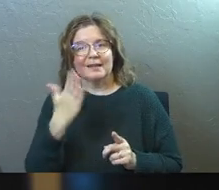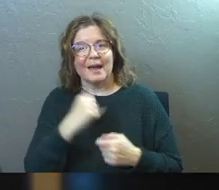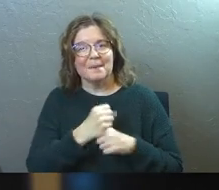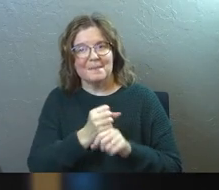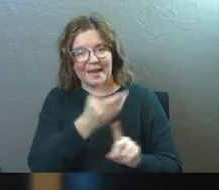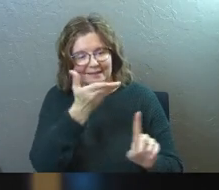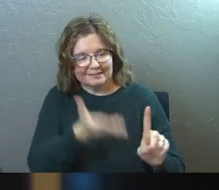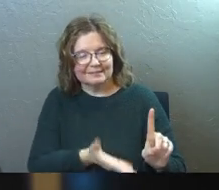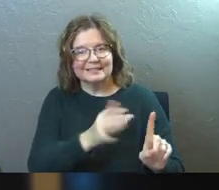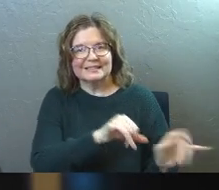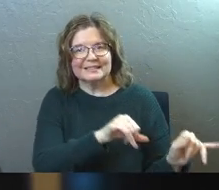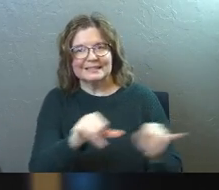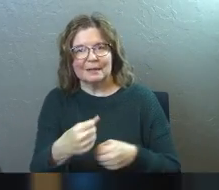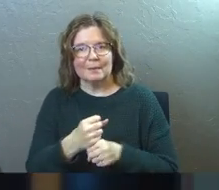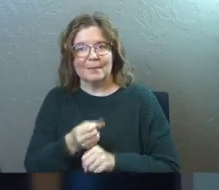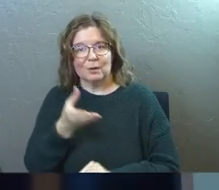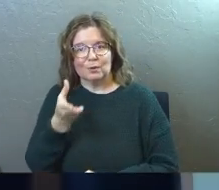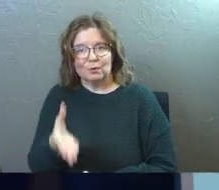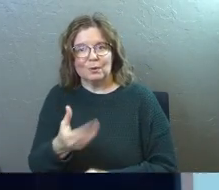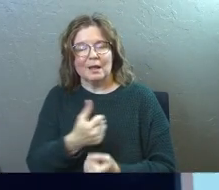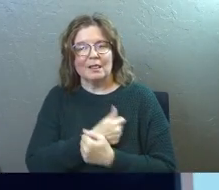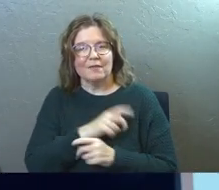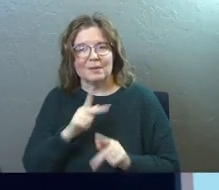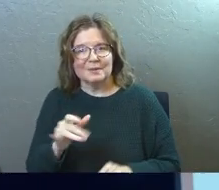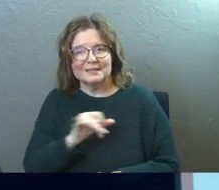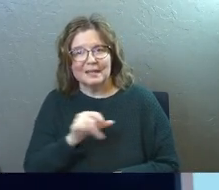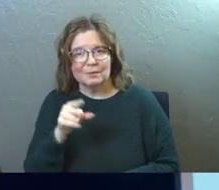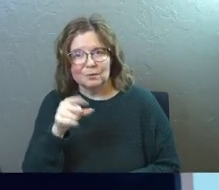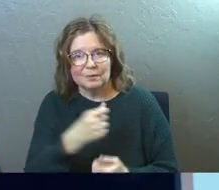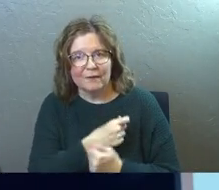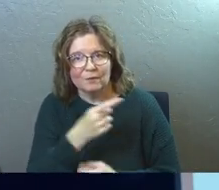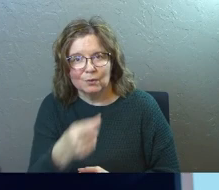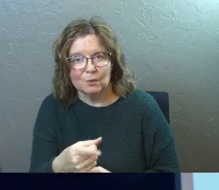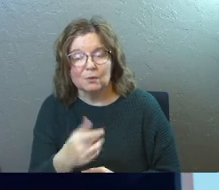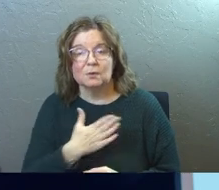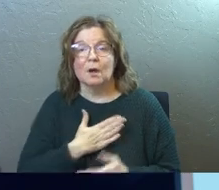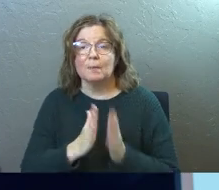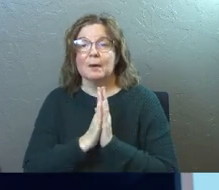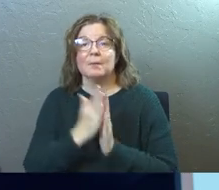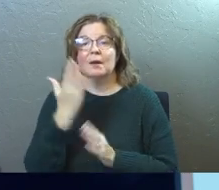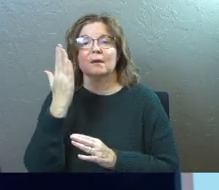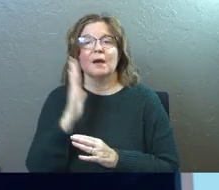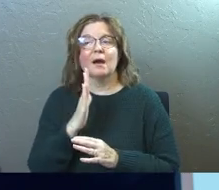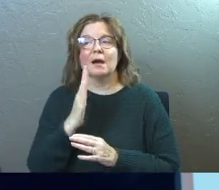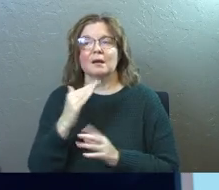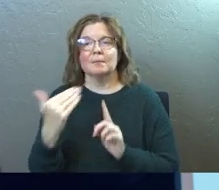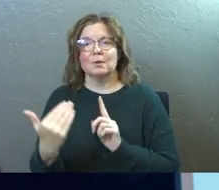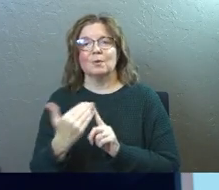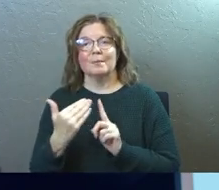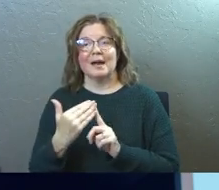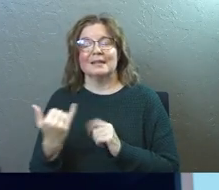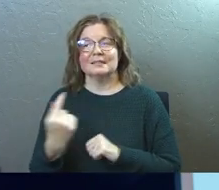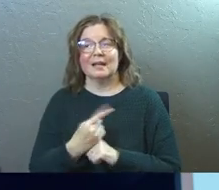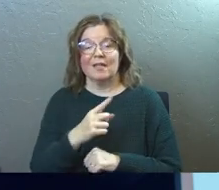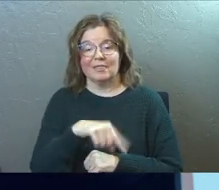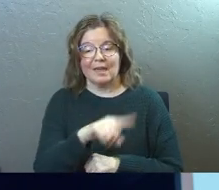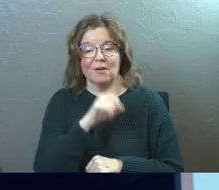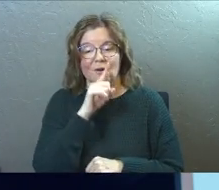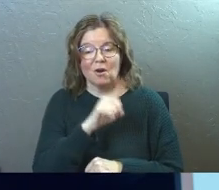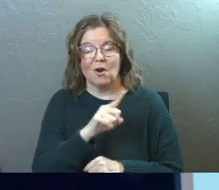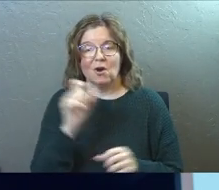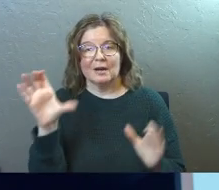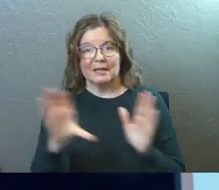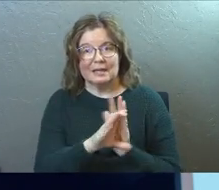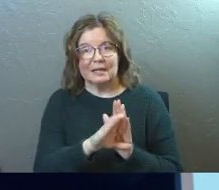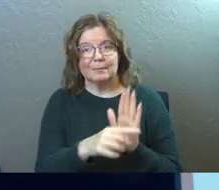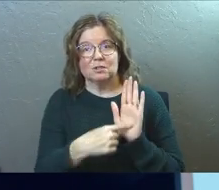God made that person the same way he made you, that he loves that person the same way he loves you. And so my prayer is, God, let me be reminded that they are